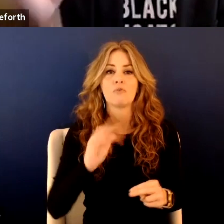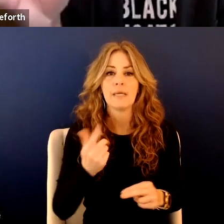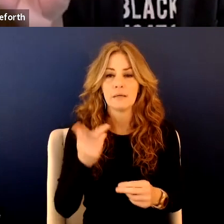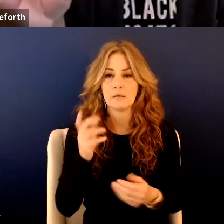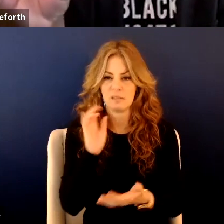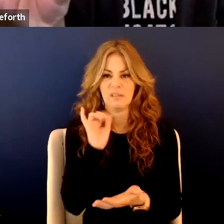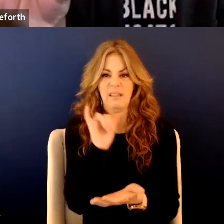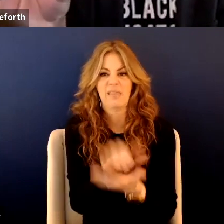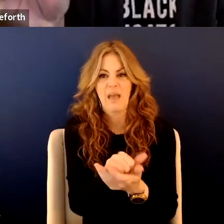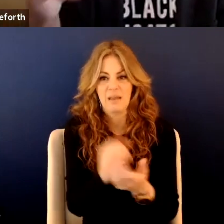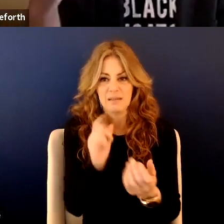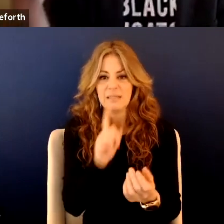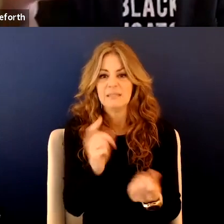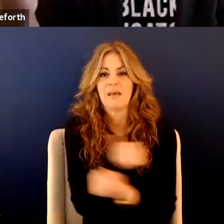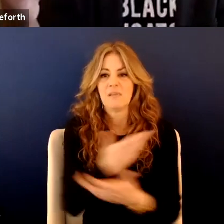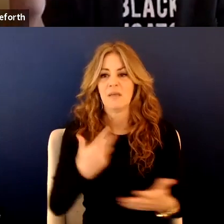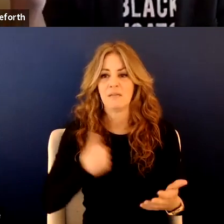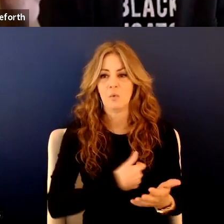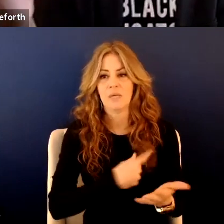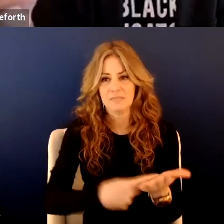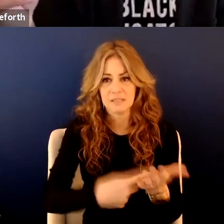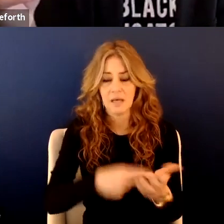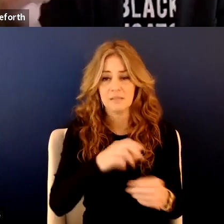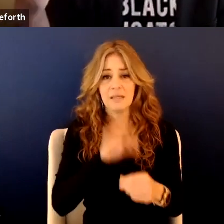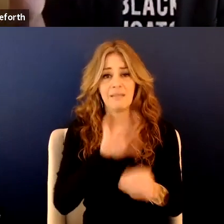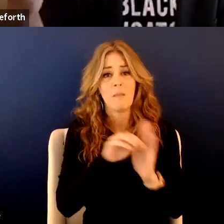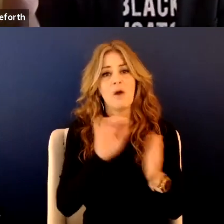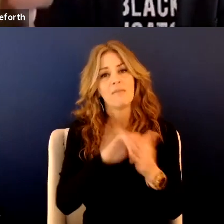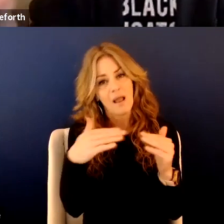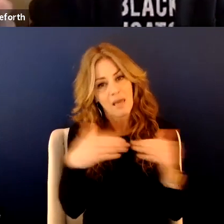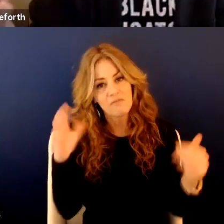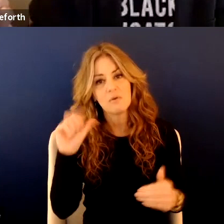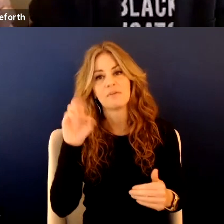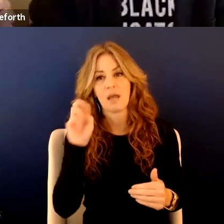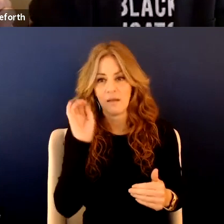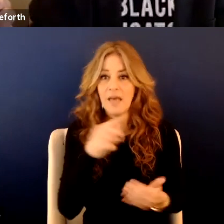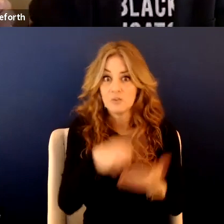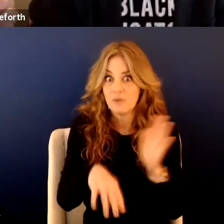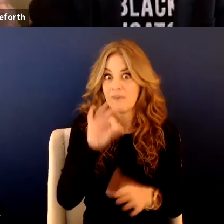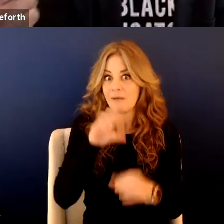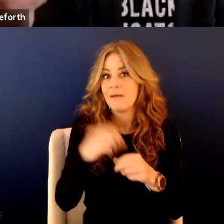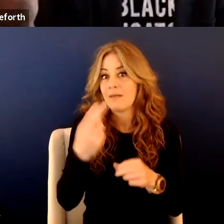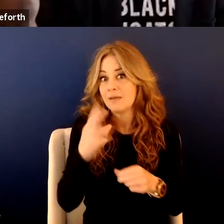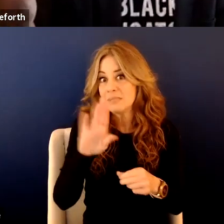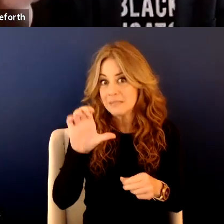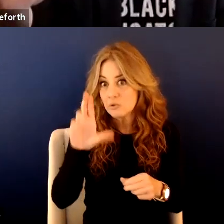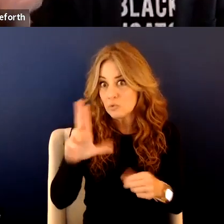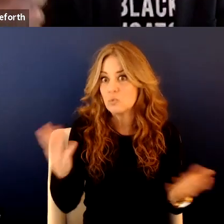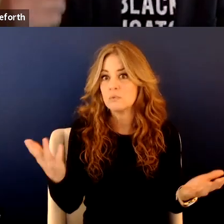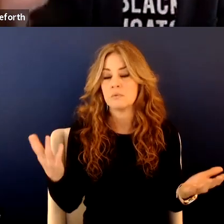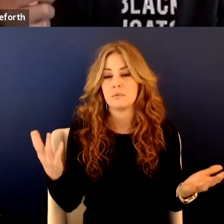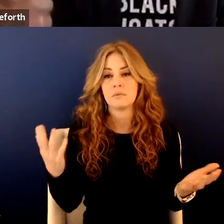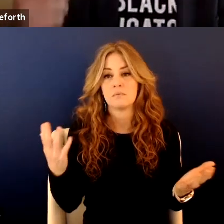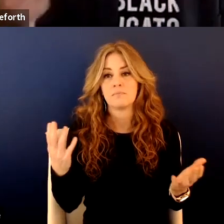this is everything that we have talked about in that model, that level of care. That's often what you find at HBCUs. You find